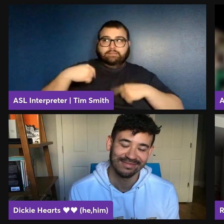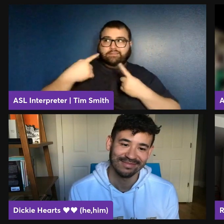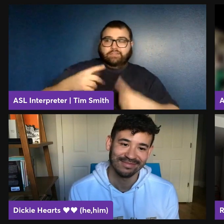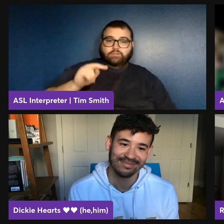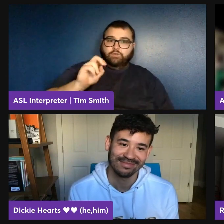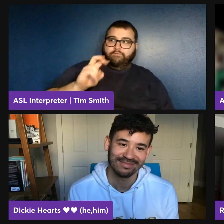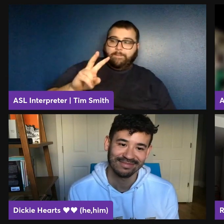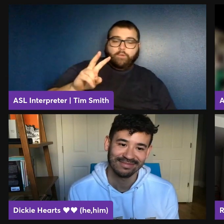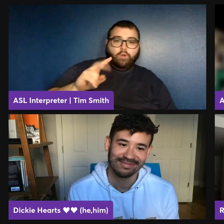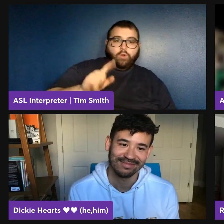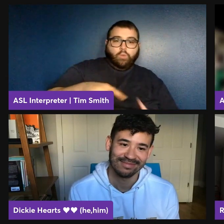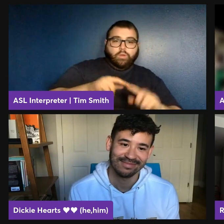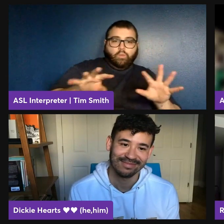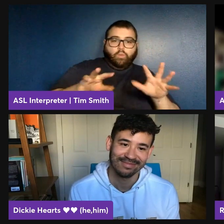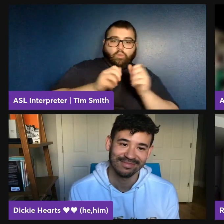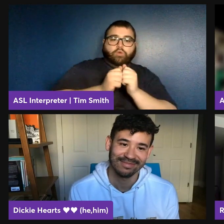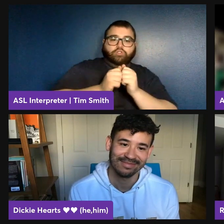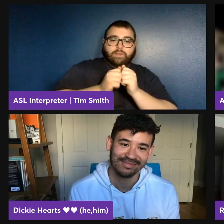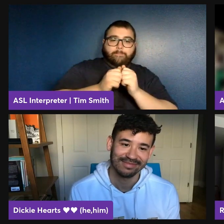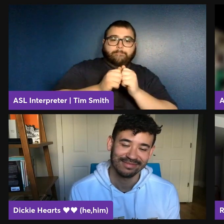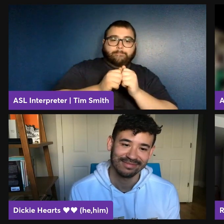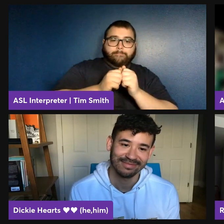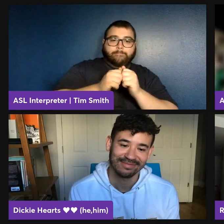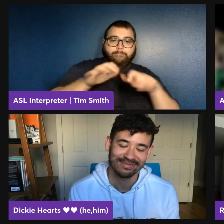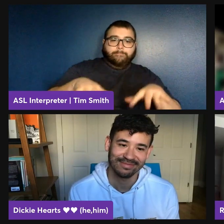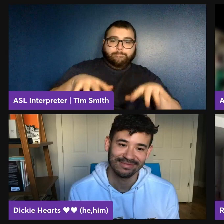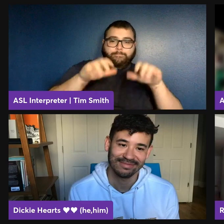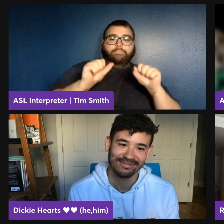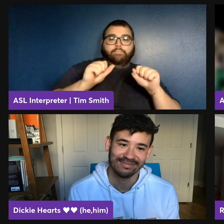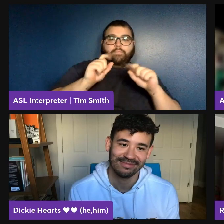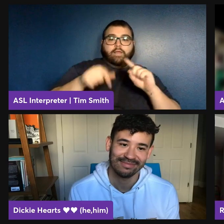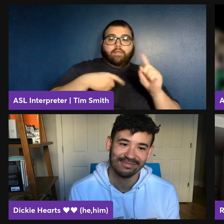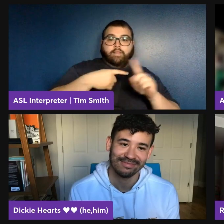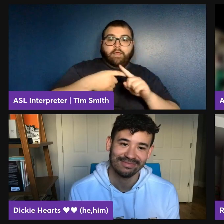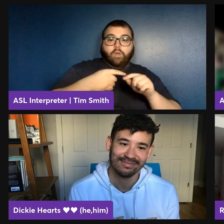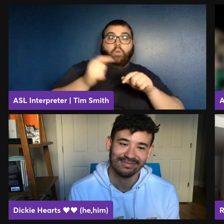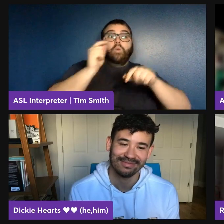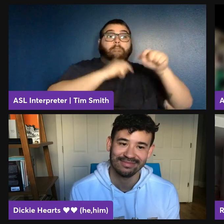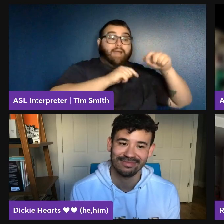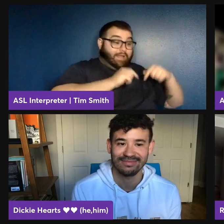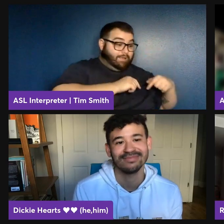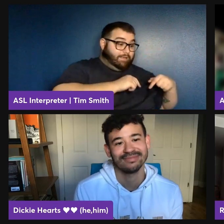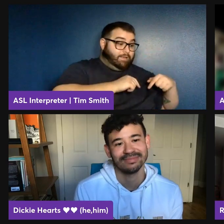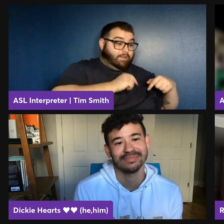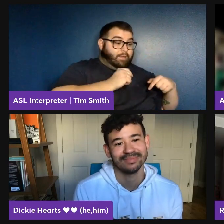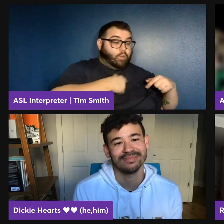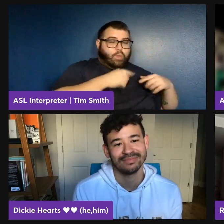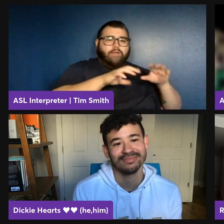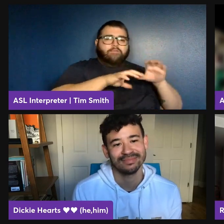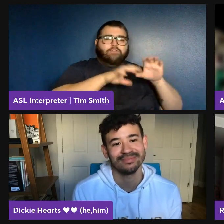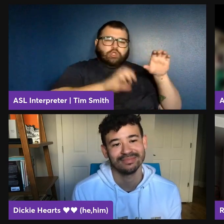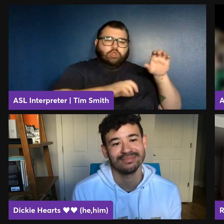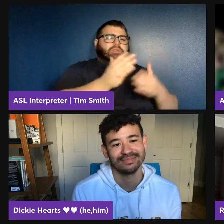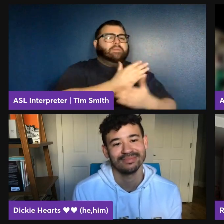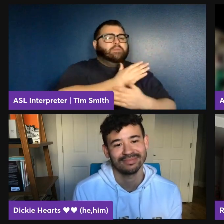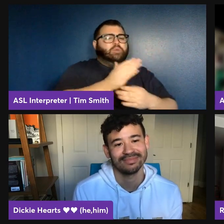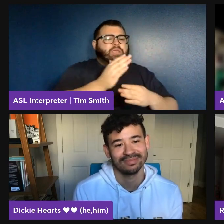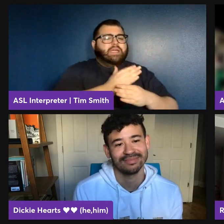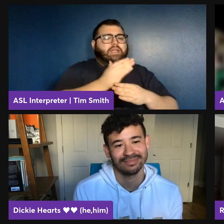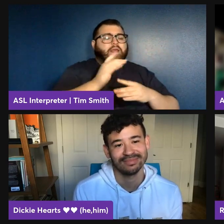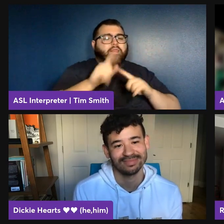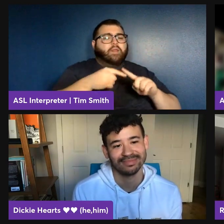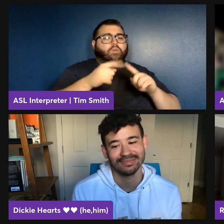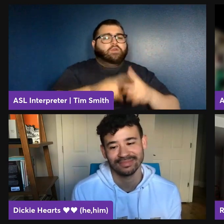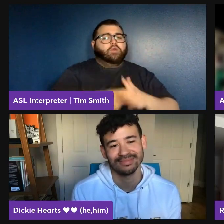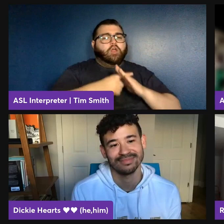had our workshop, and we went back. We did have several Zooms in between, and then when we started rehearsals, we